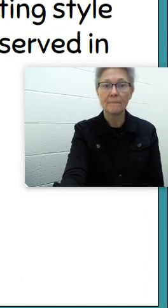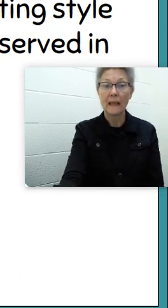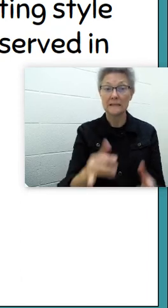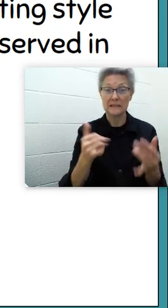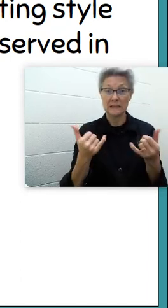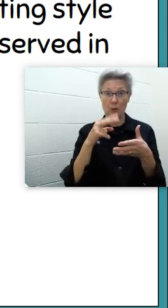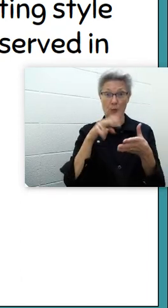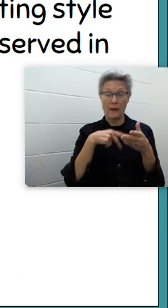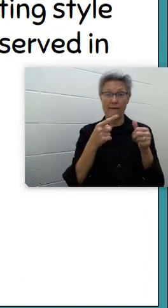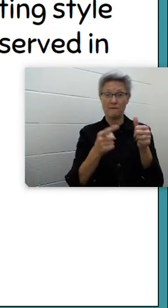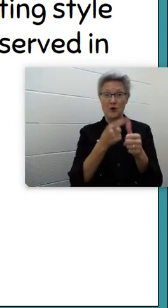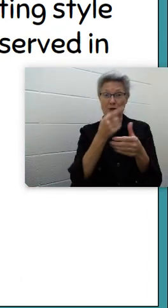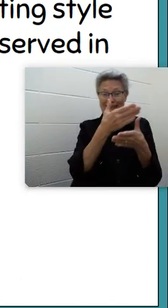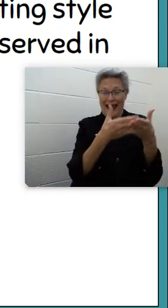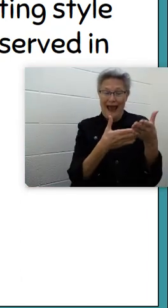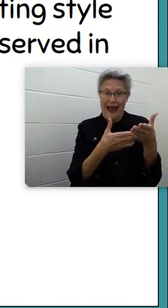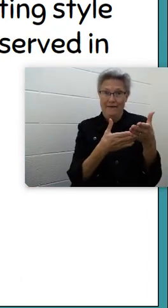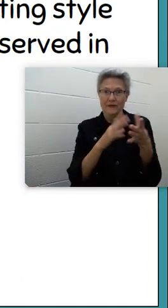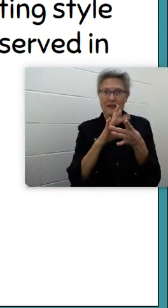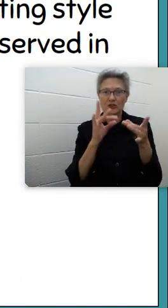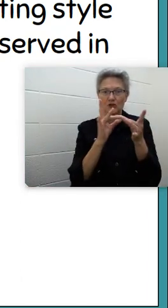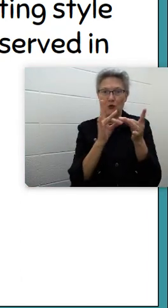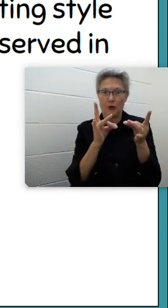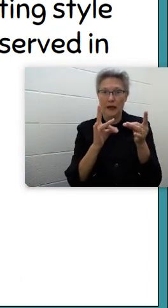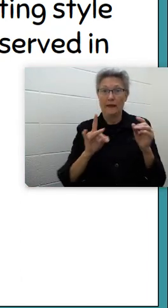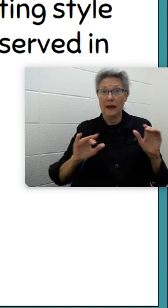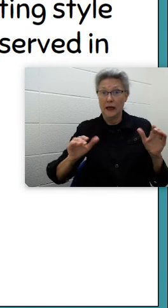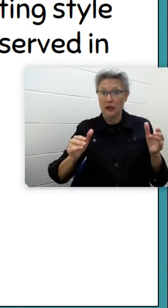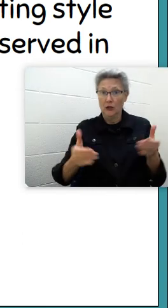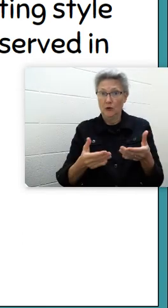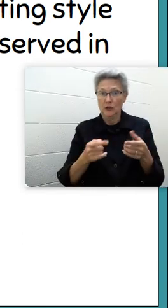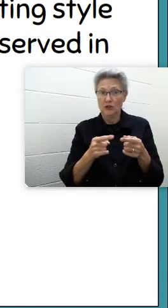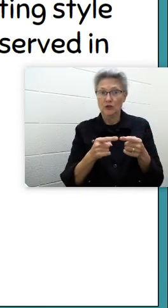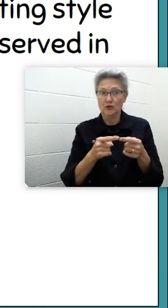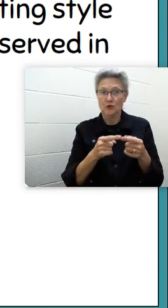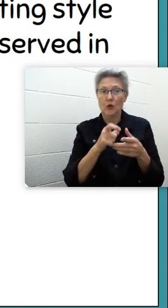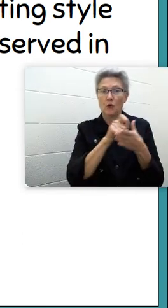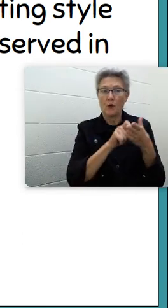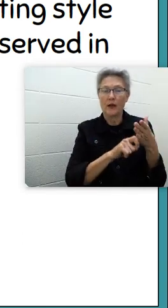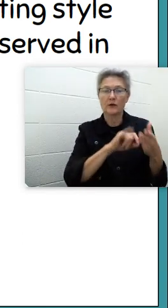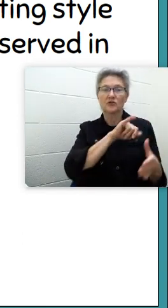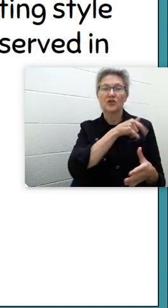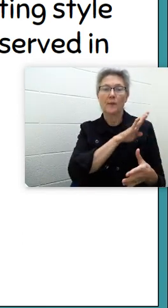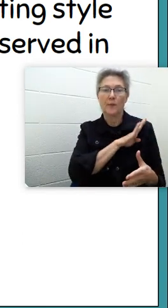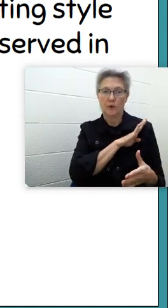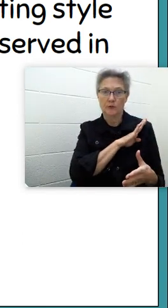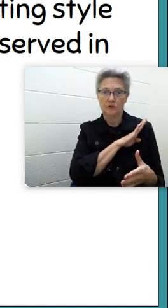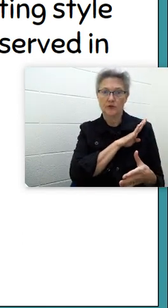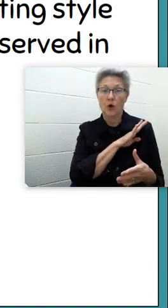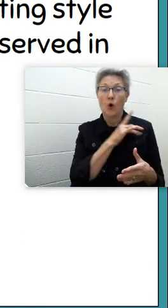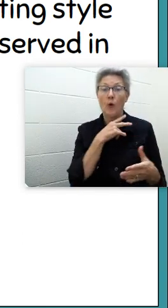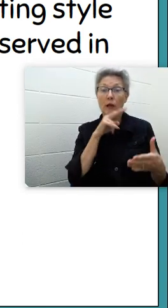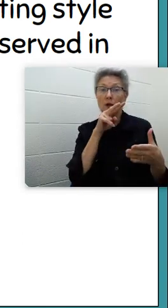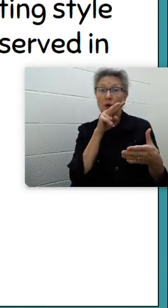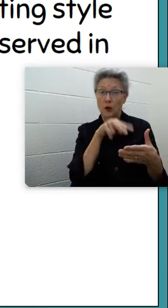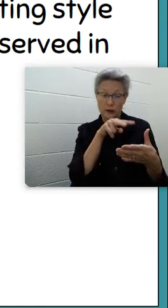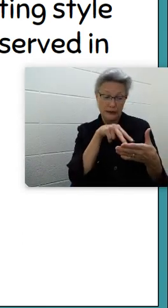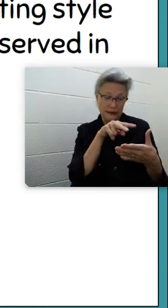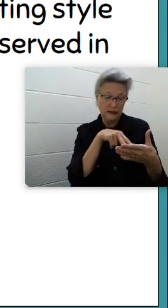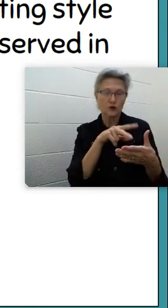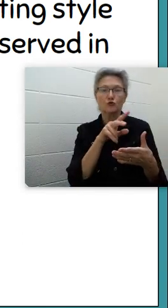Today we read the first half of our text that introduced us to the writer, John Burroughs. We looked into